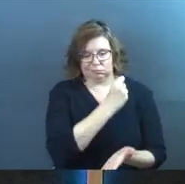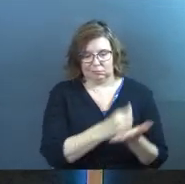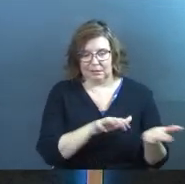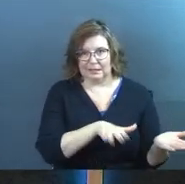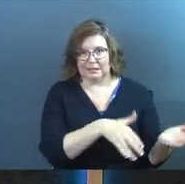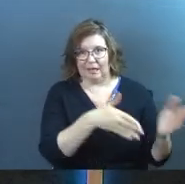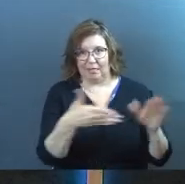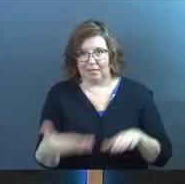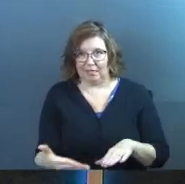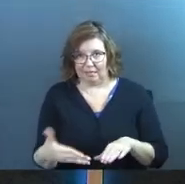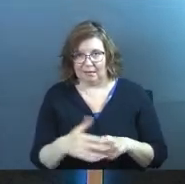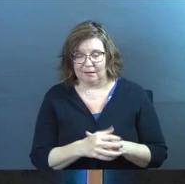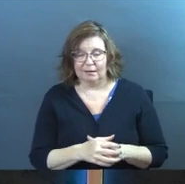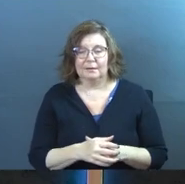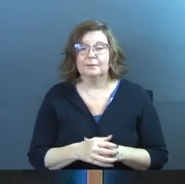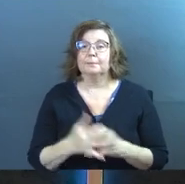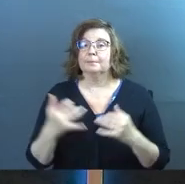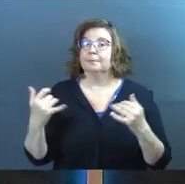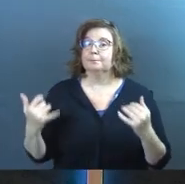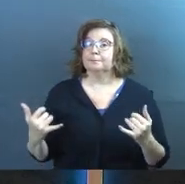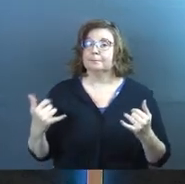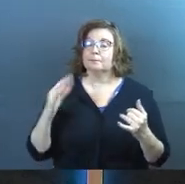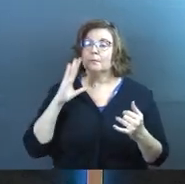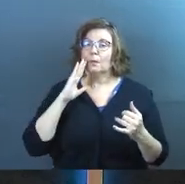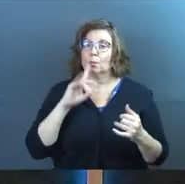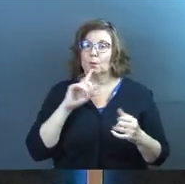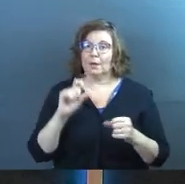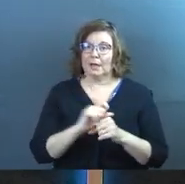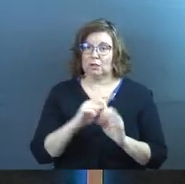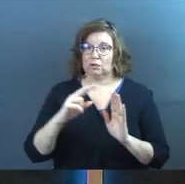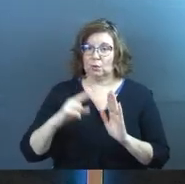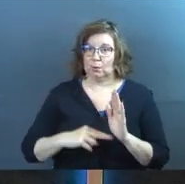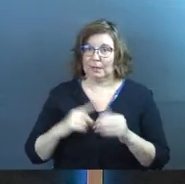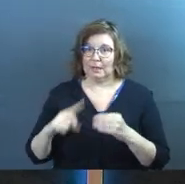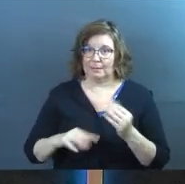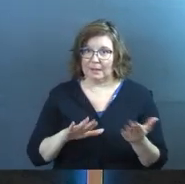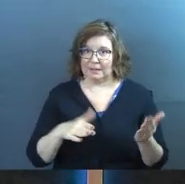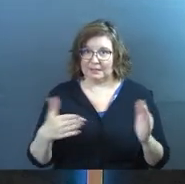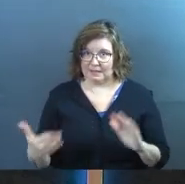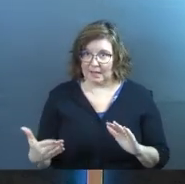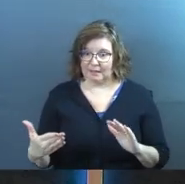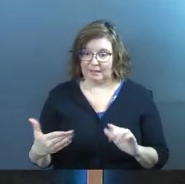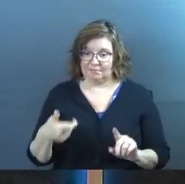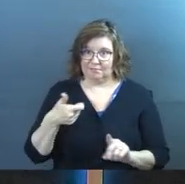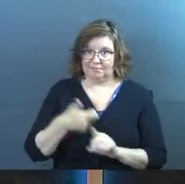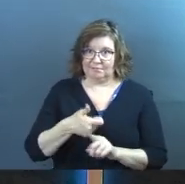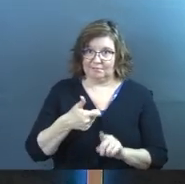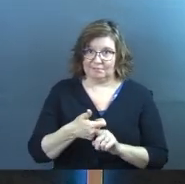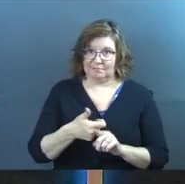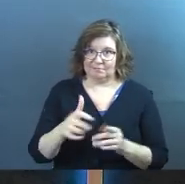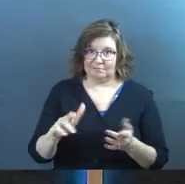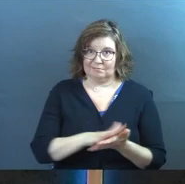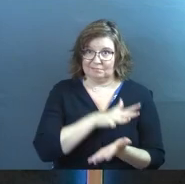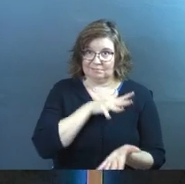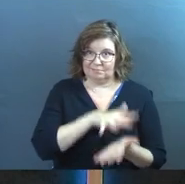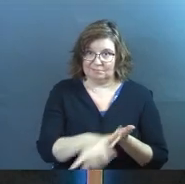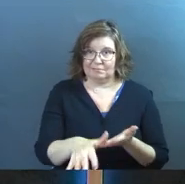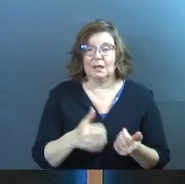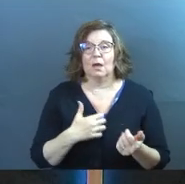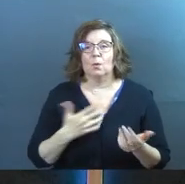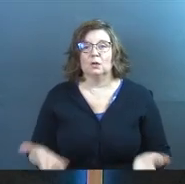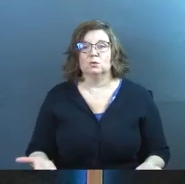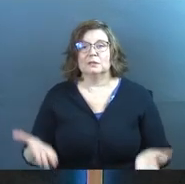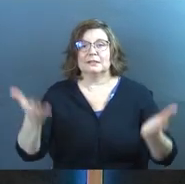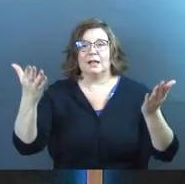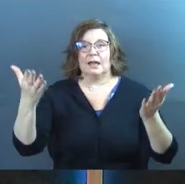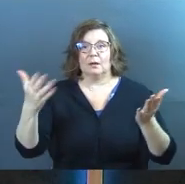death. So for right now, we're actually going to read about the death of death. And I want you guys to stand for the reading